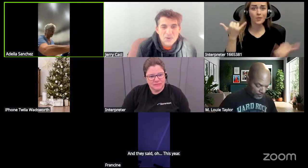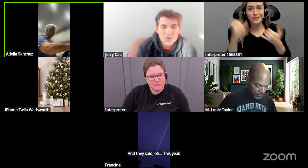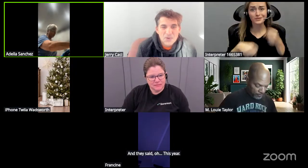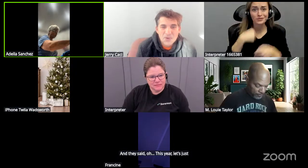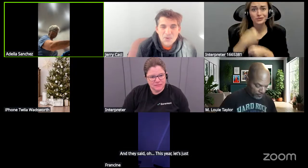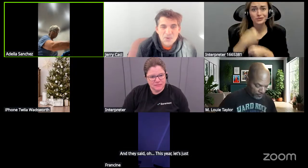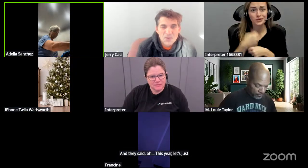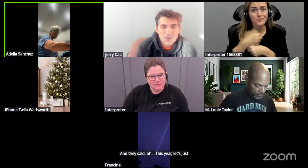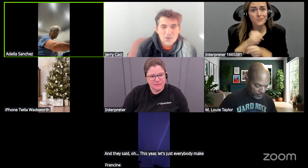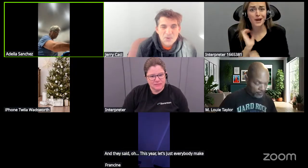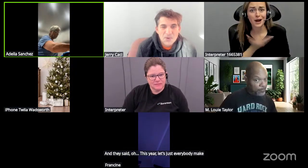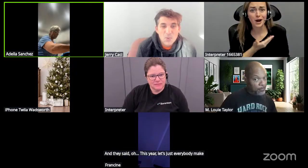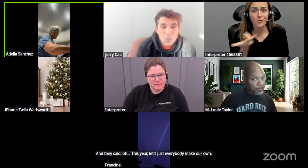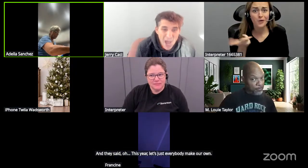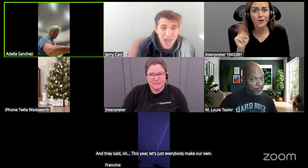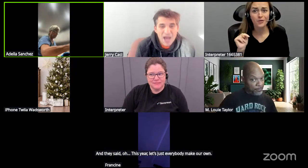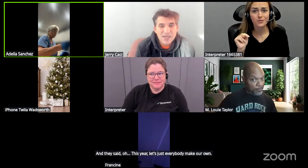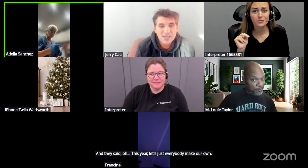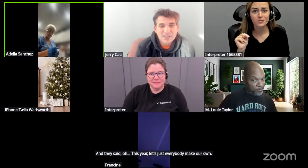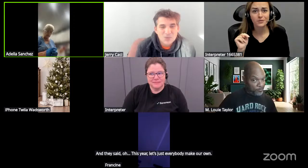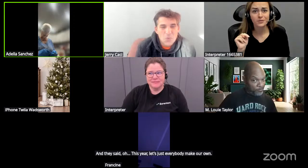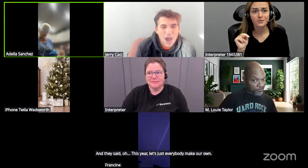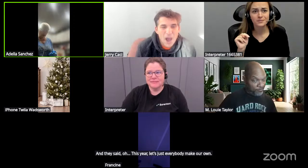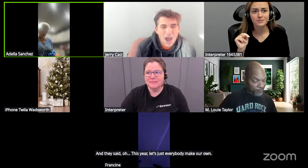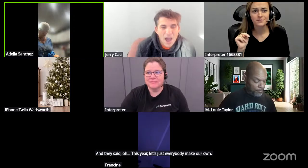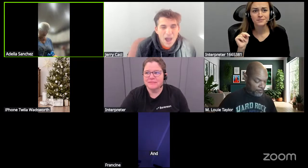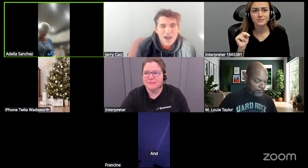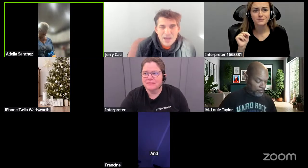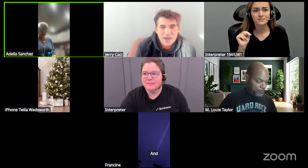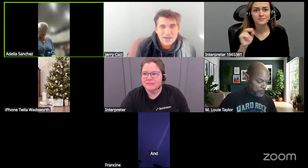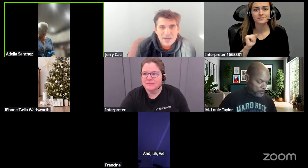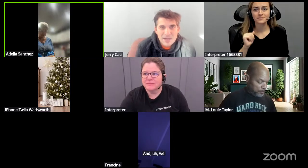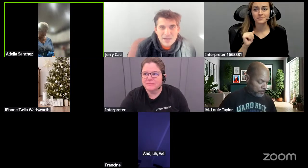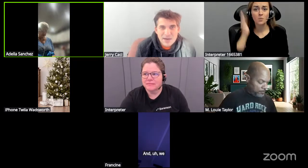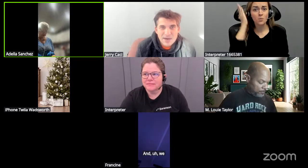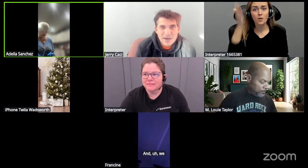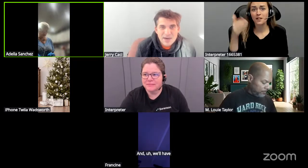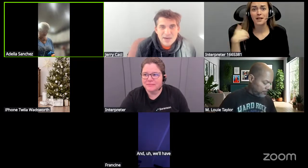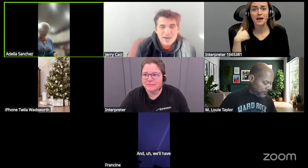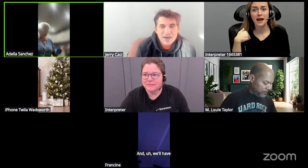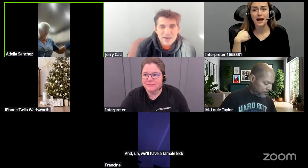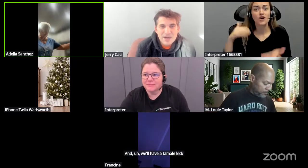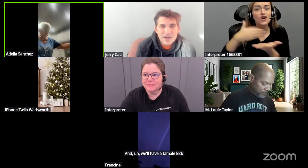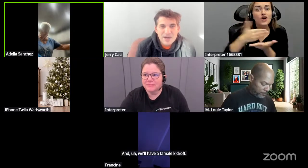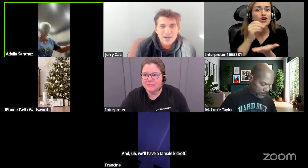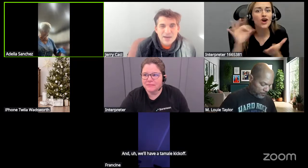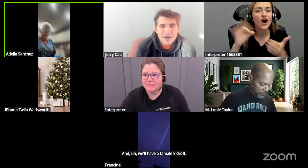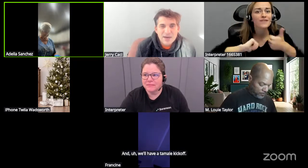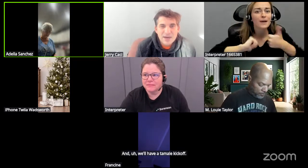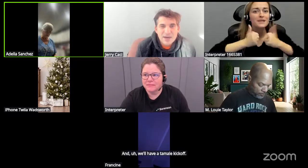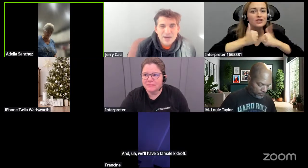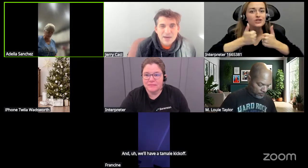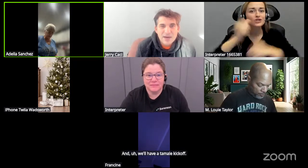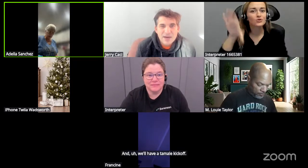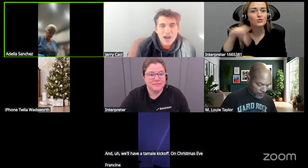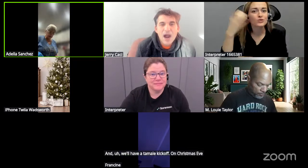make our own, and we'll have a tamale cook-off on Christmas